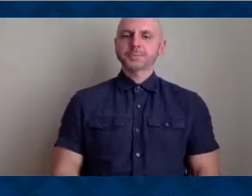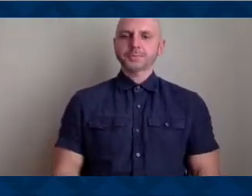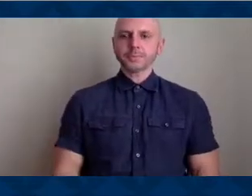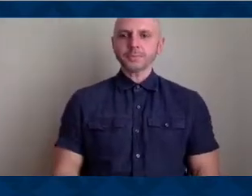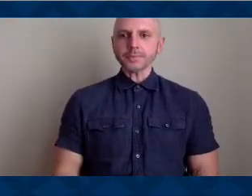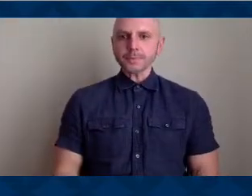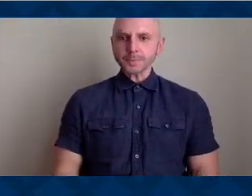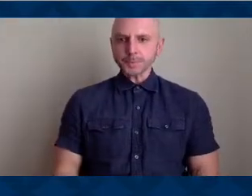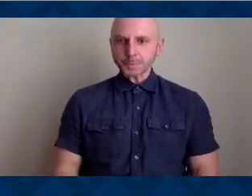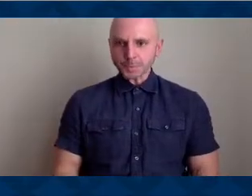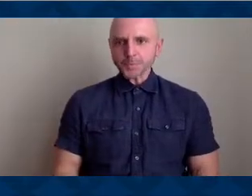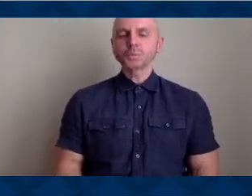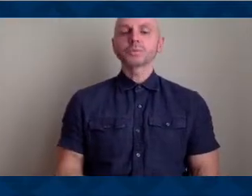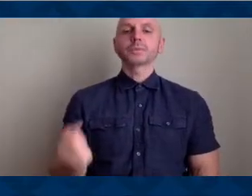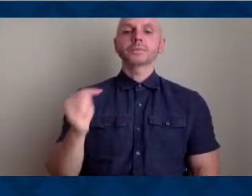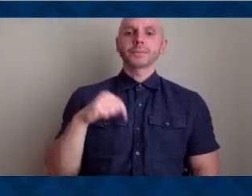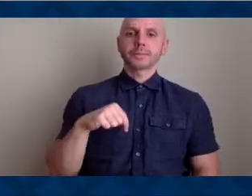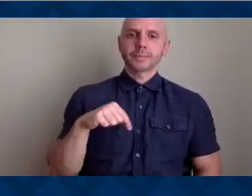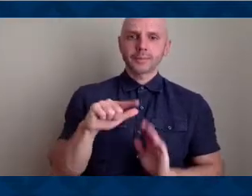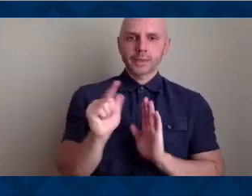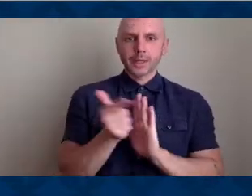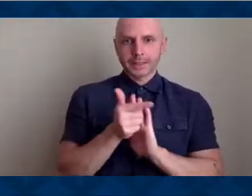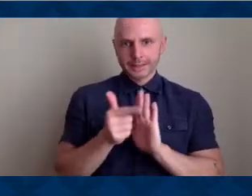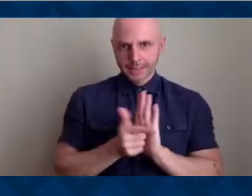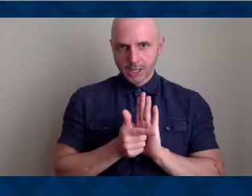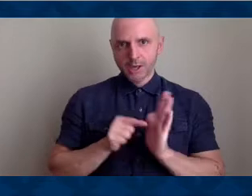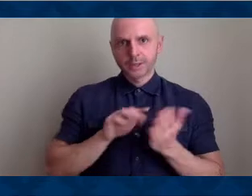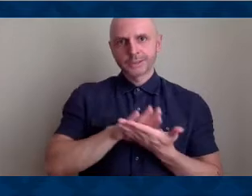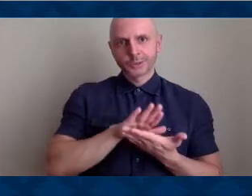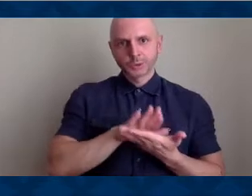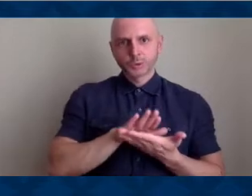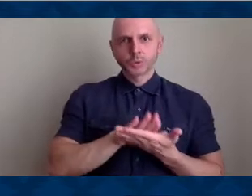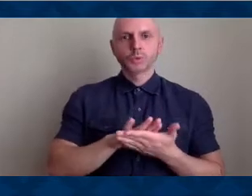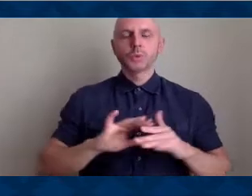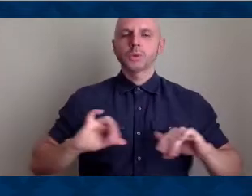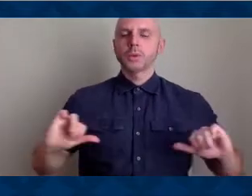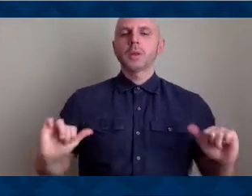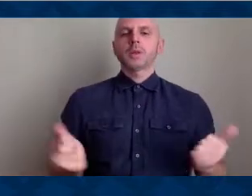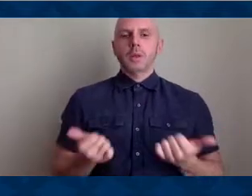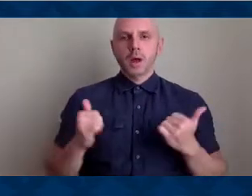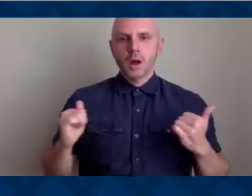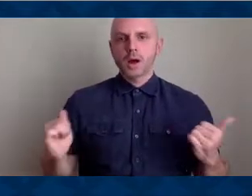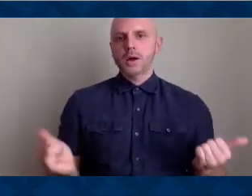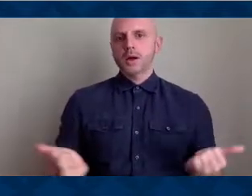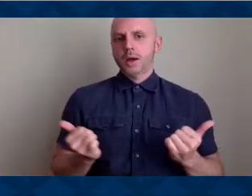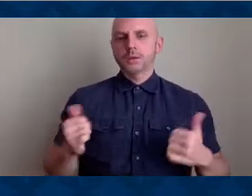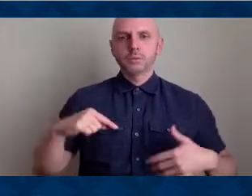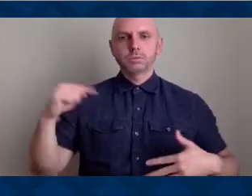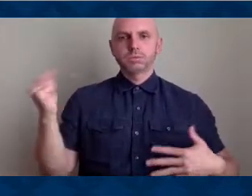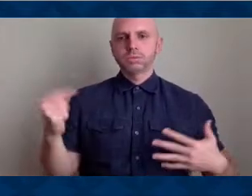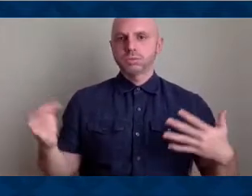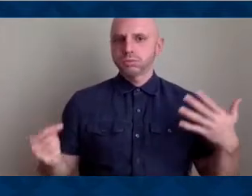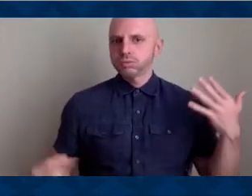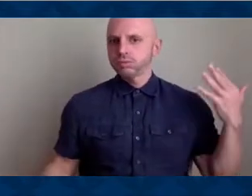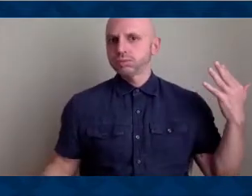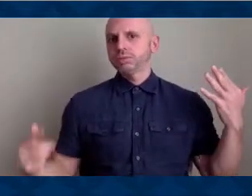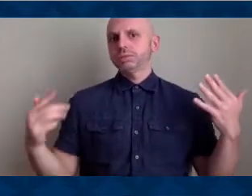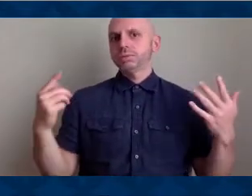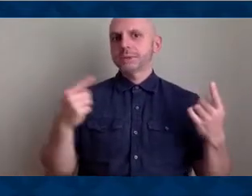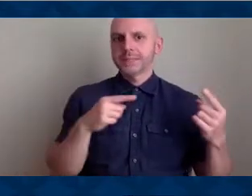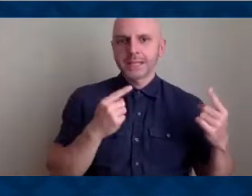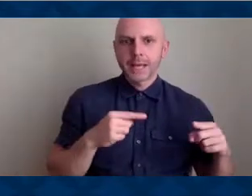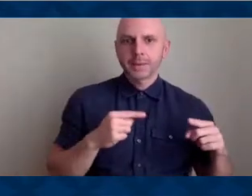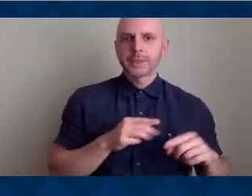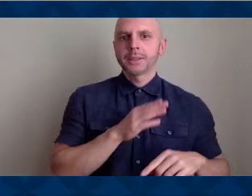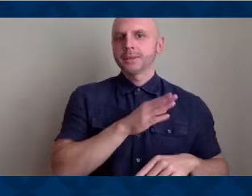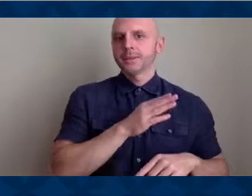There's lots going on in the law school. Just as an example, the Center for Law in the Contemporary Workplace is